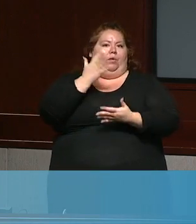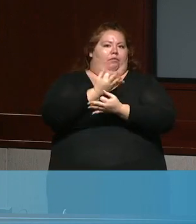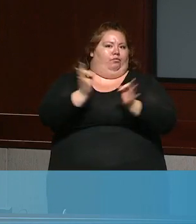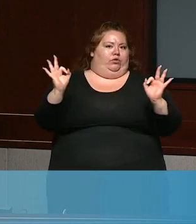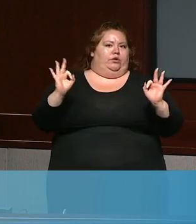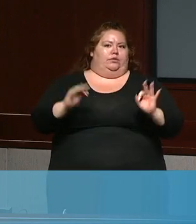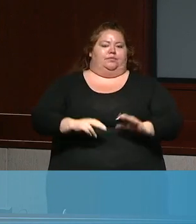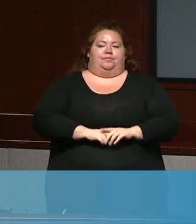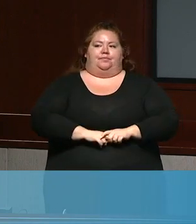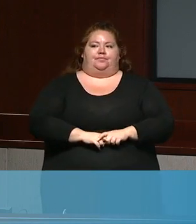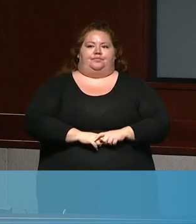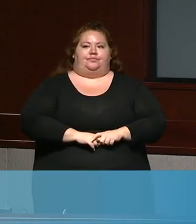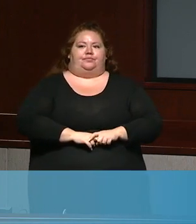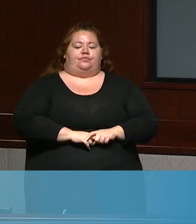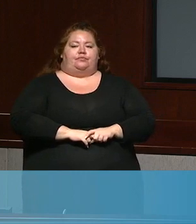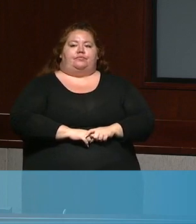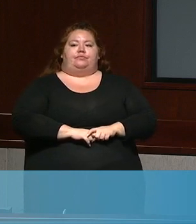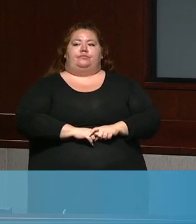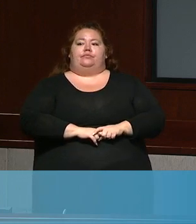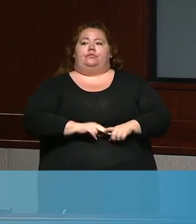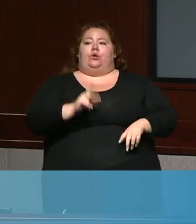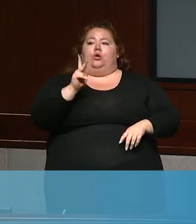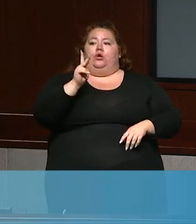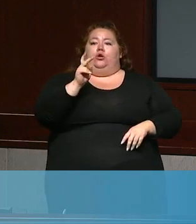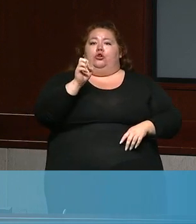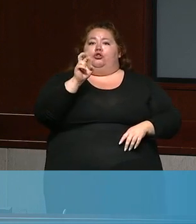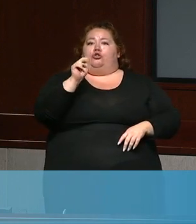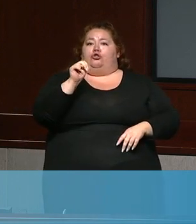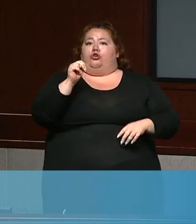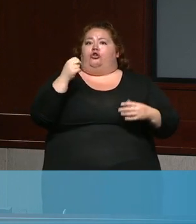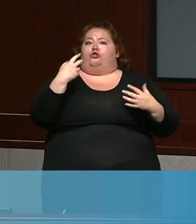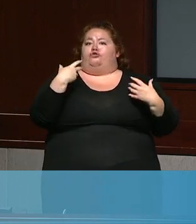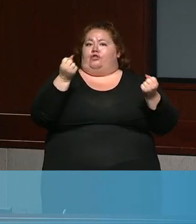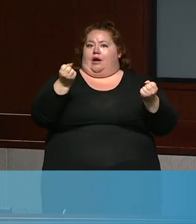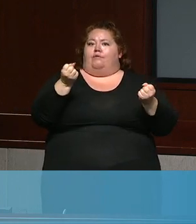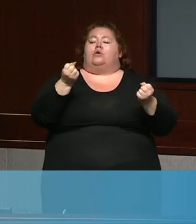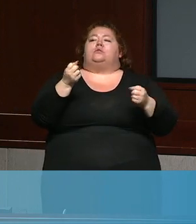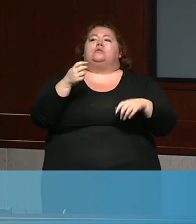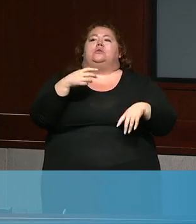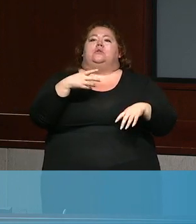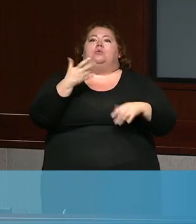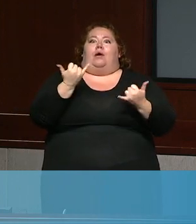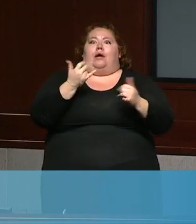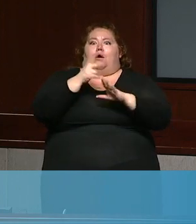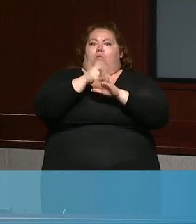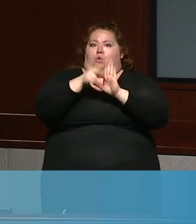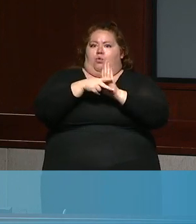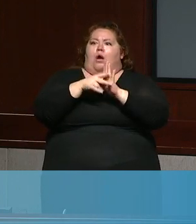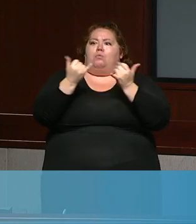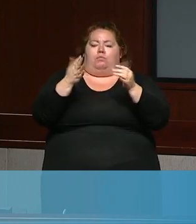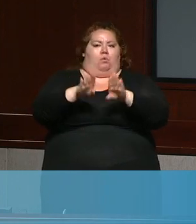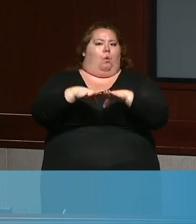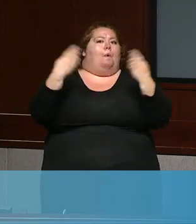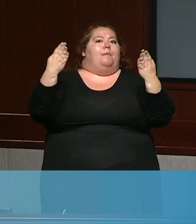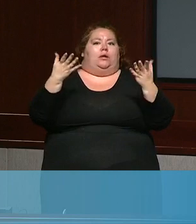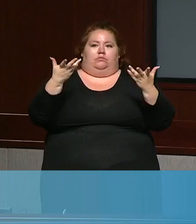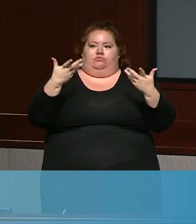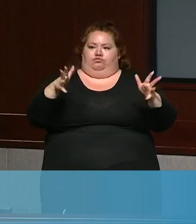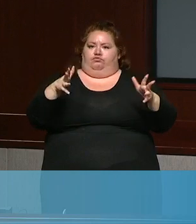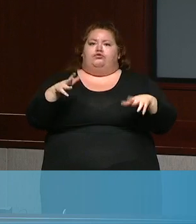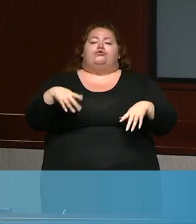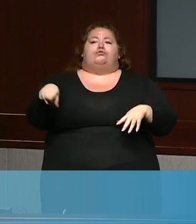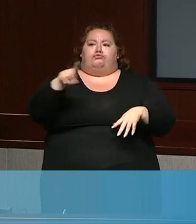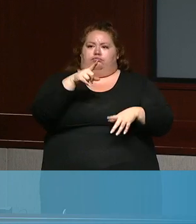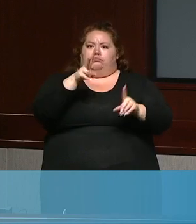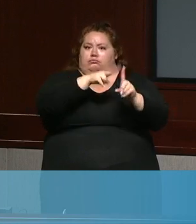COVID-19. Kern Recovers nonprofit grant program is currently open and accepting applications. This is a